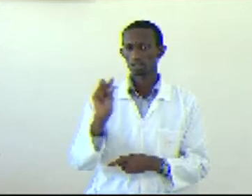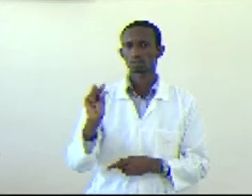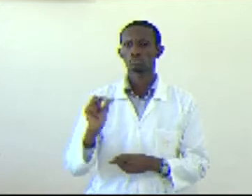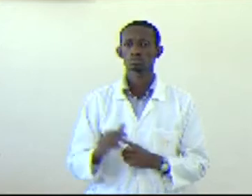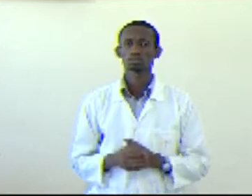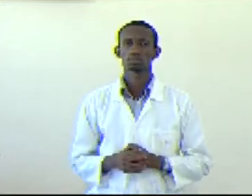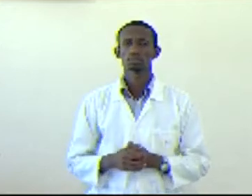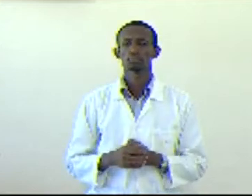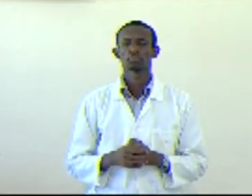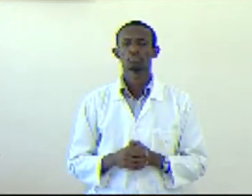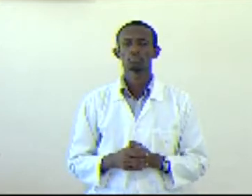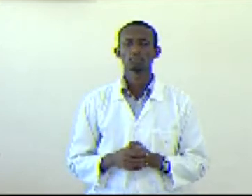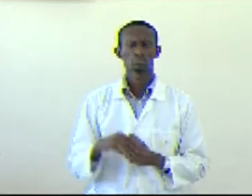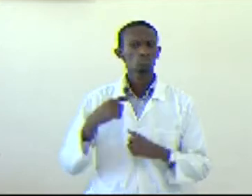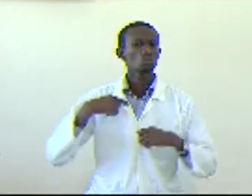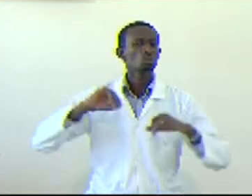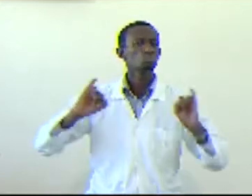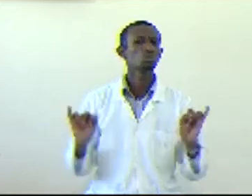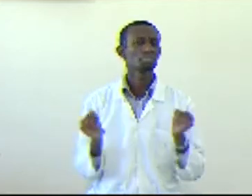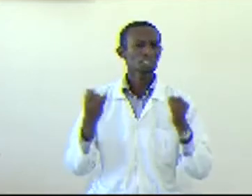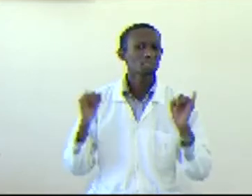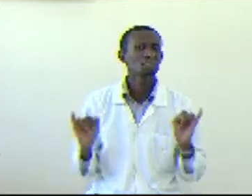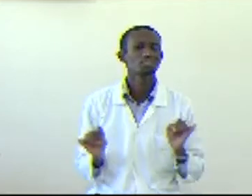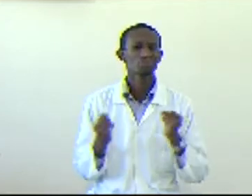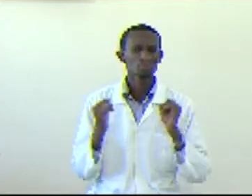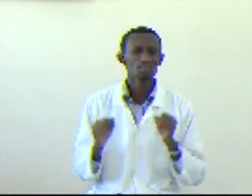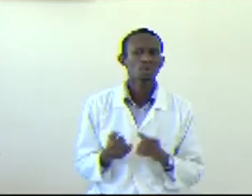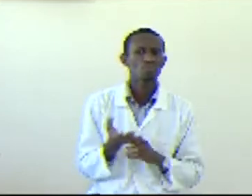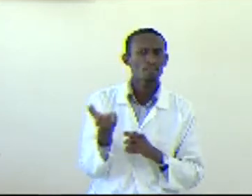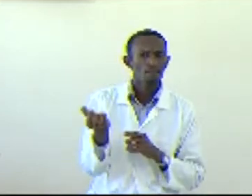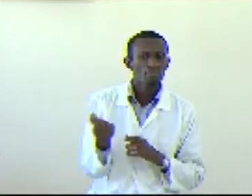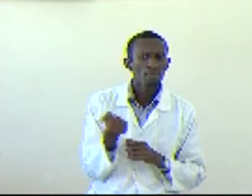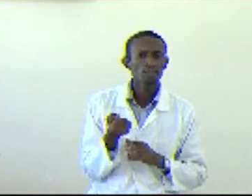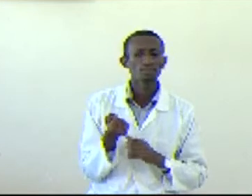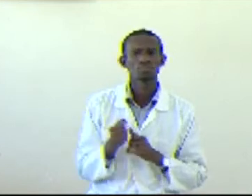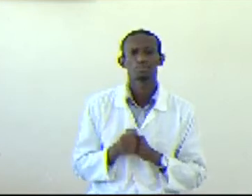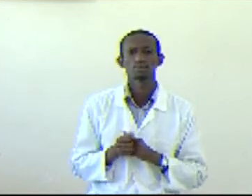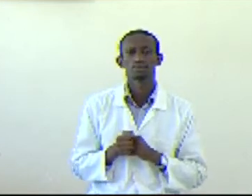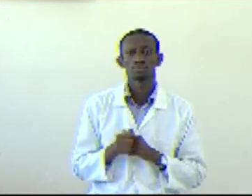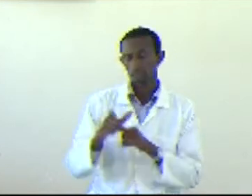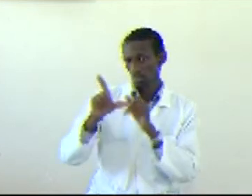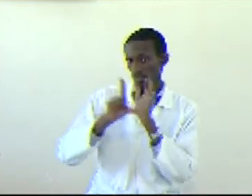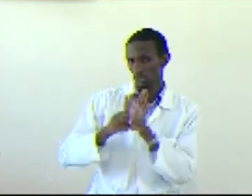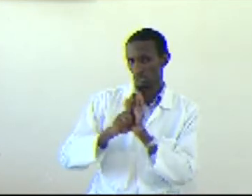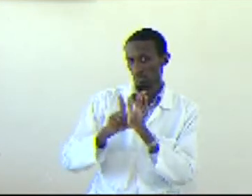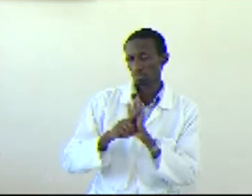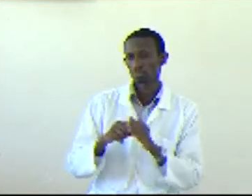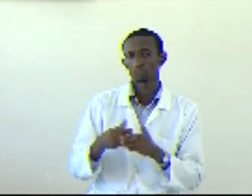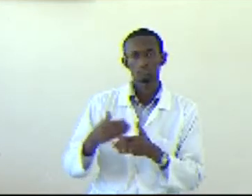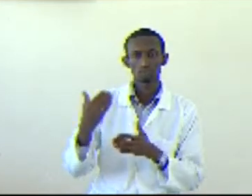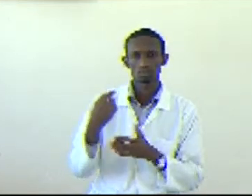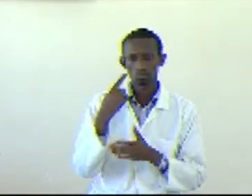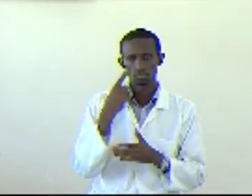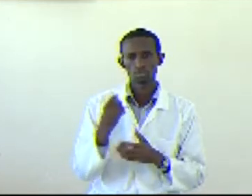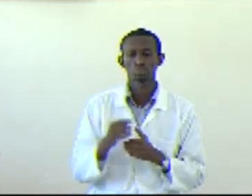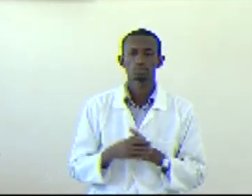are trying to apply the Kirchhoff's law that we have defined again into the previous or into the